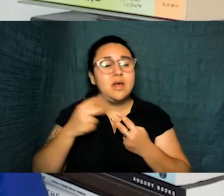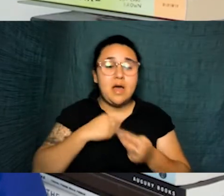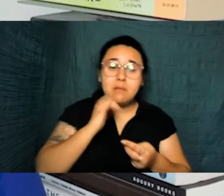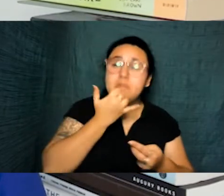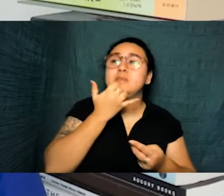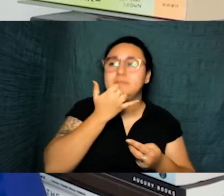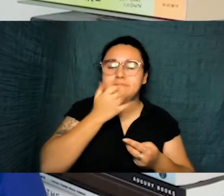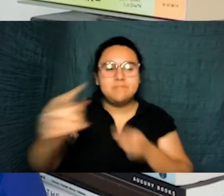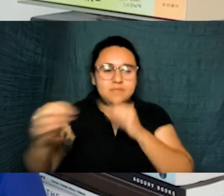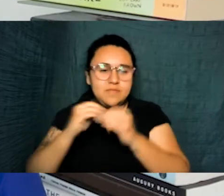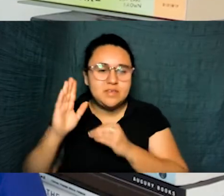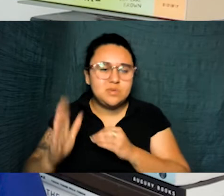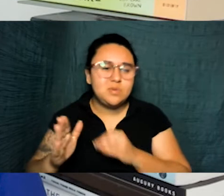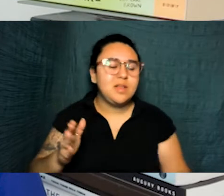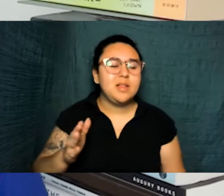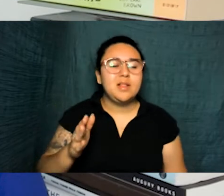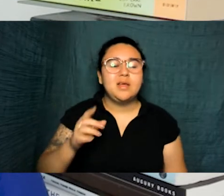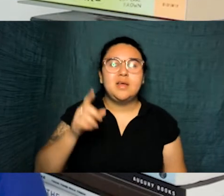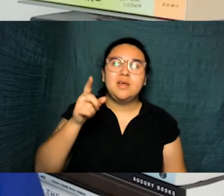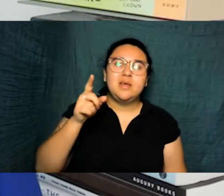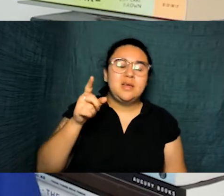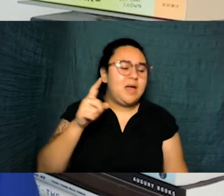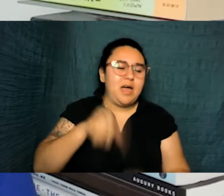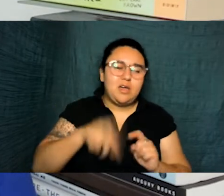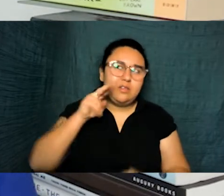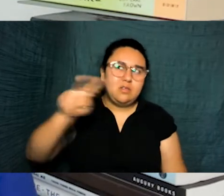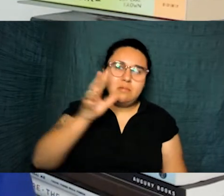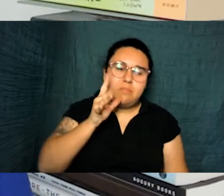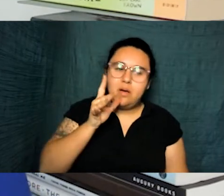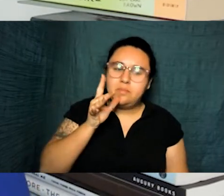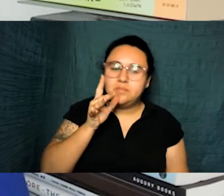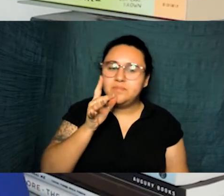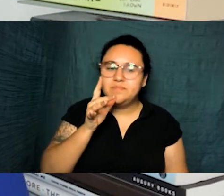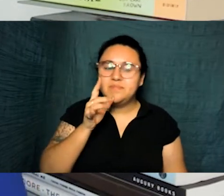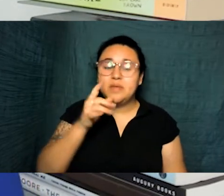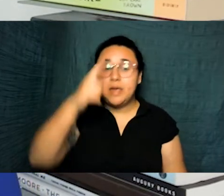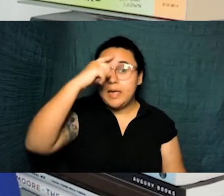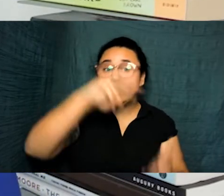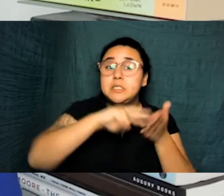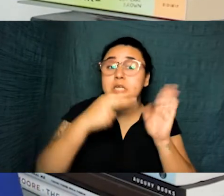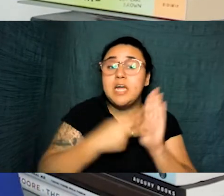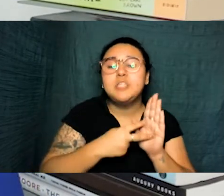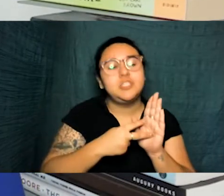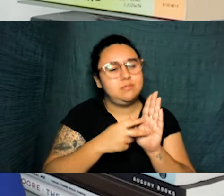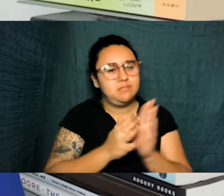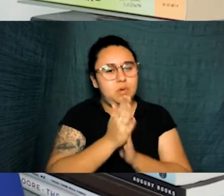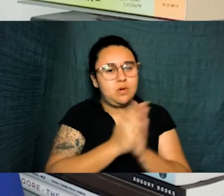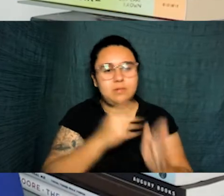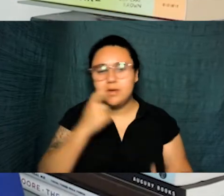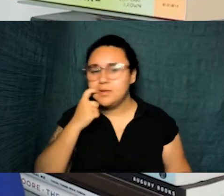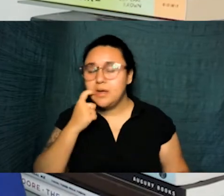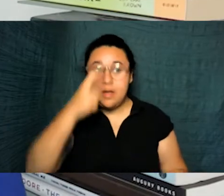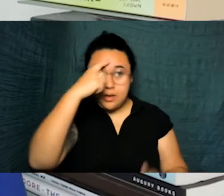Intentions are what drove my addiction. I intended to be a good mom. I intended to go to college. I